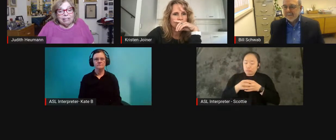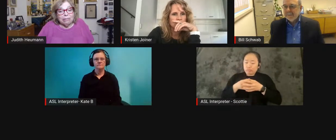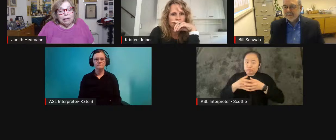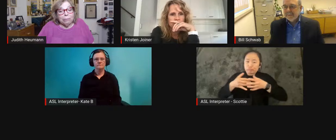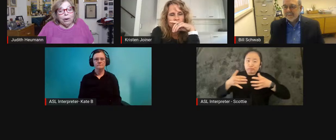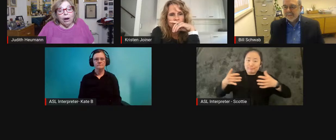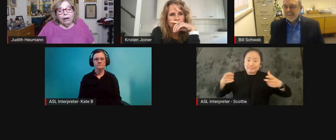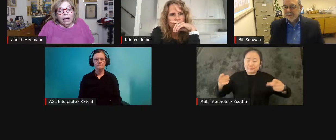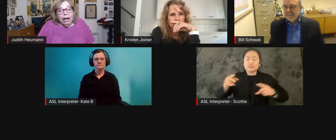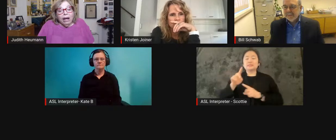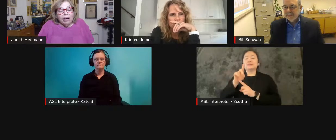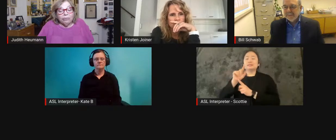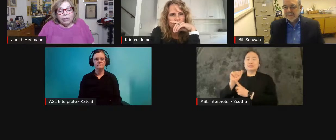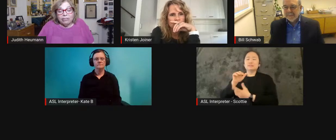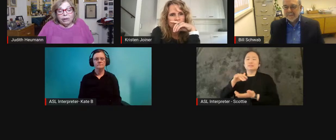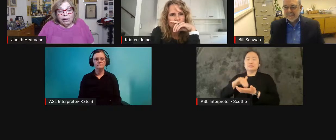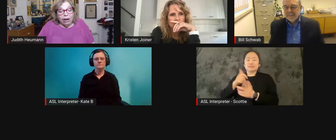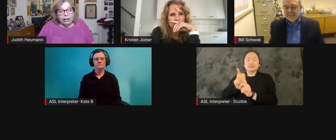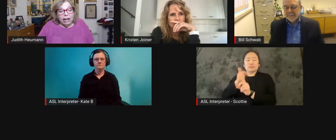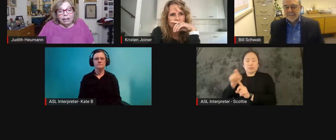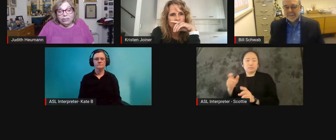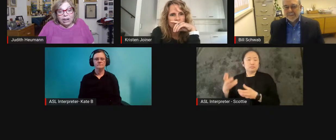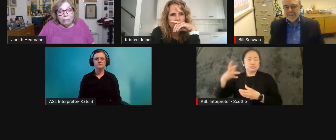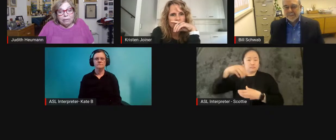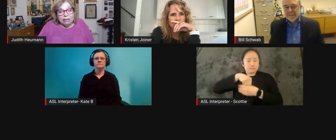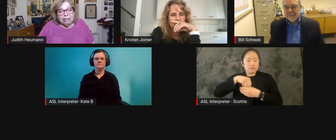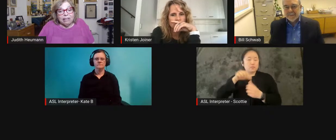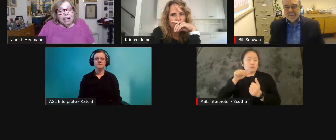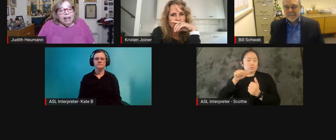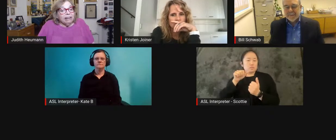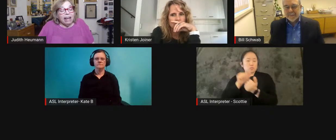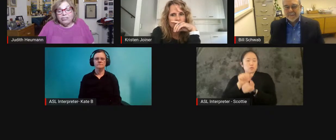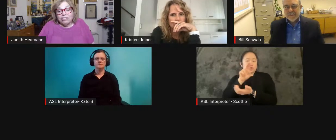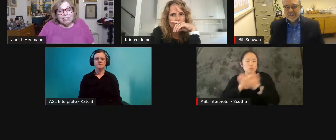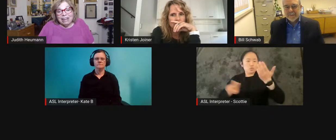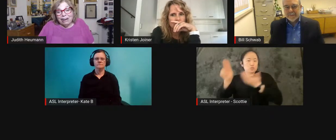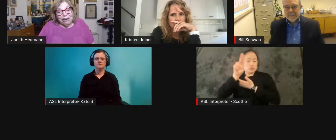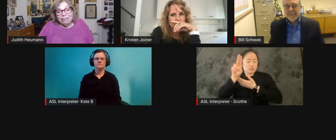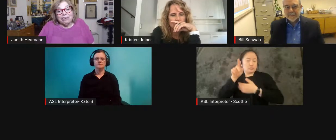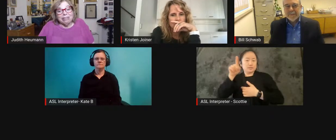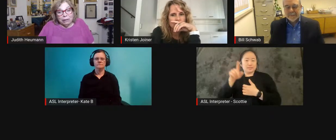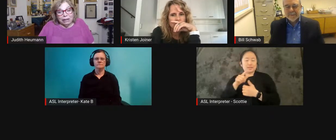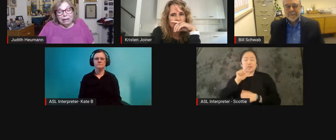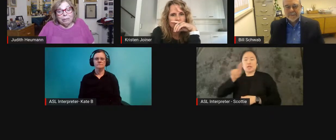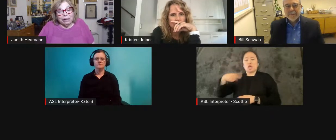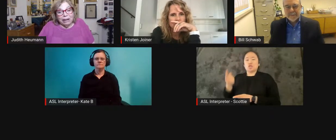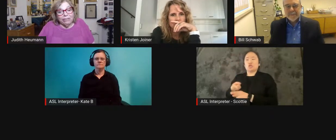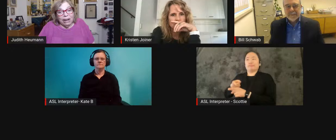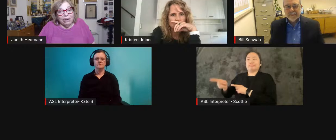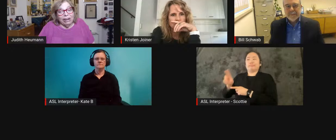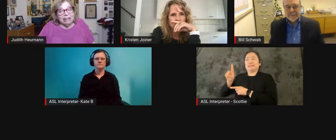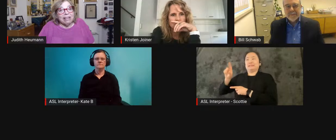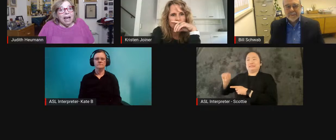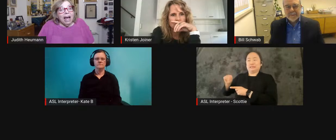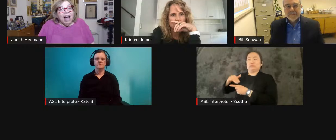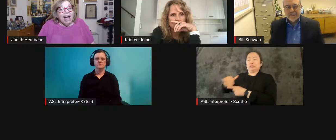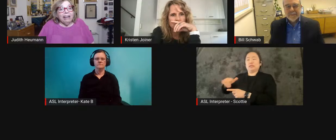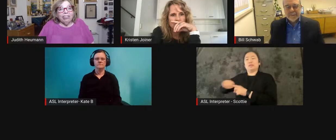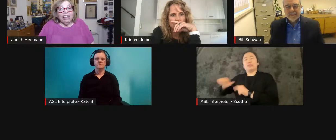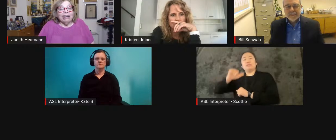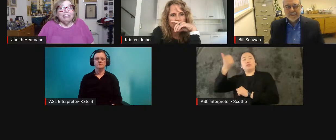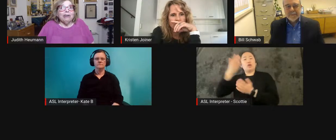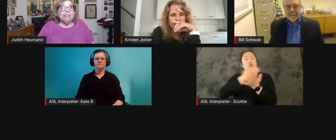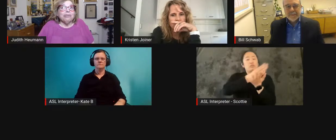much needs to be a part of what's going on college campuses, not just in the area of disability, but in other areas.